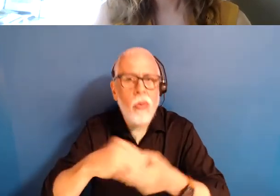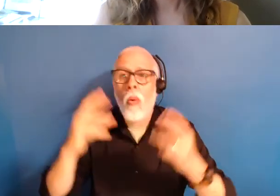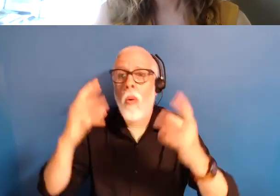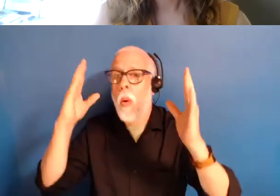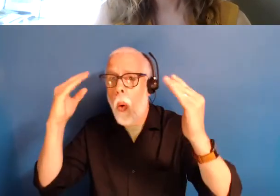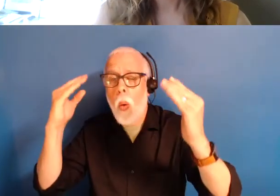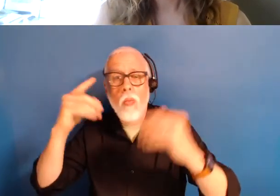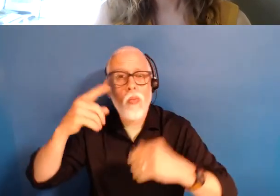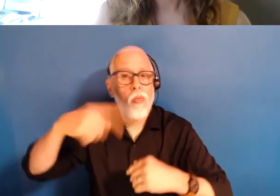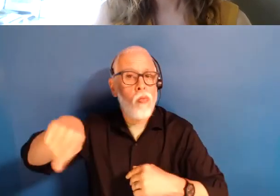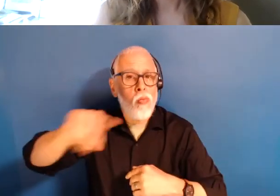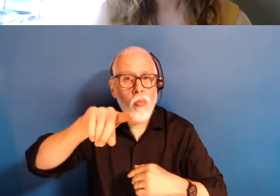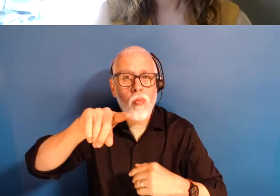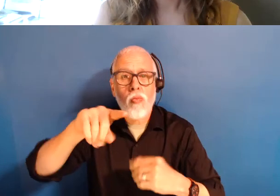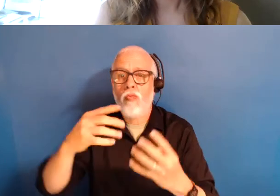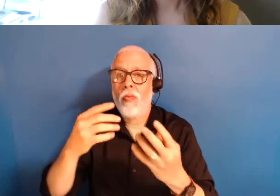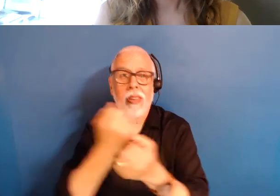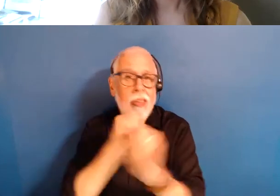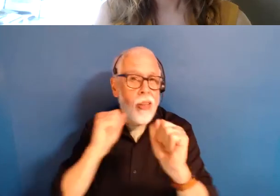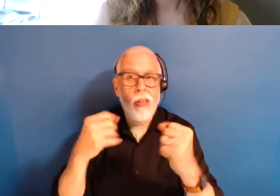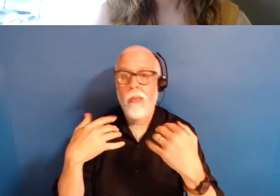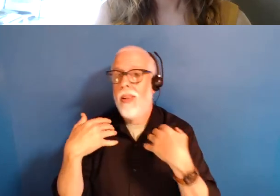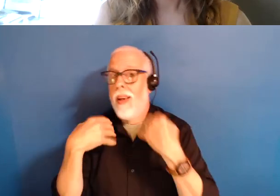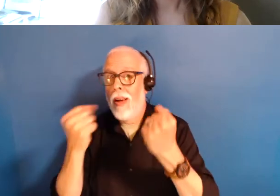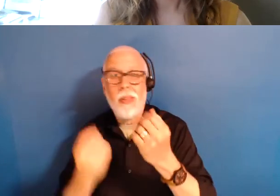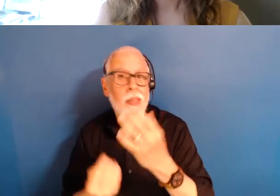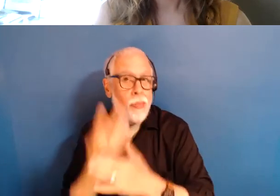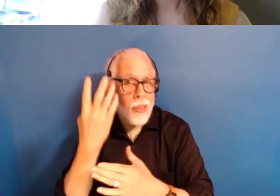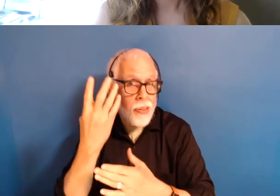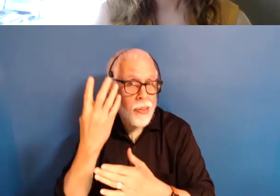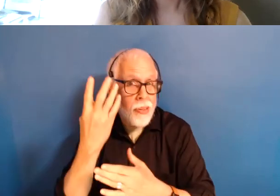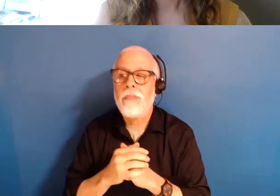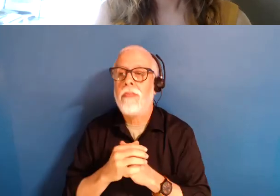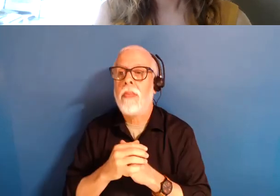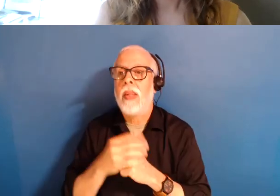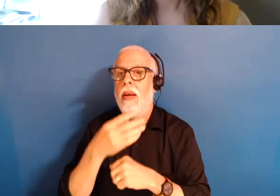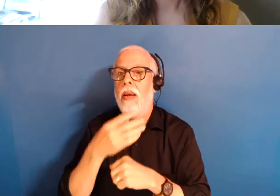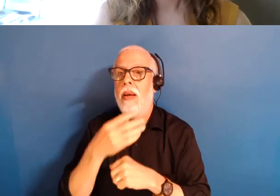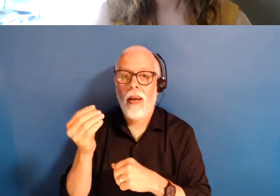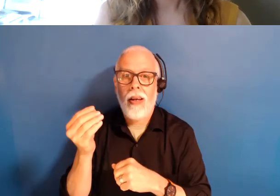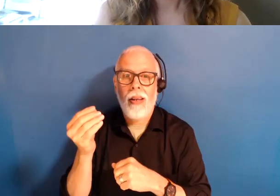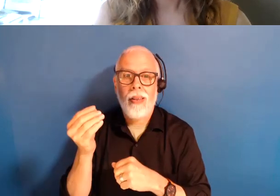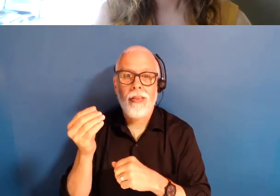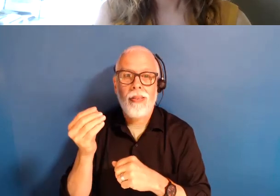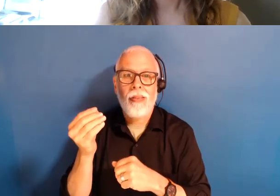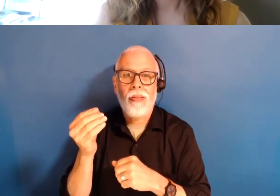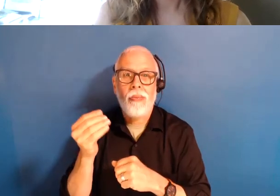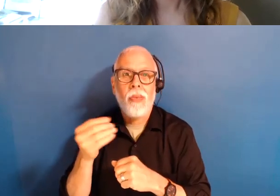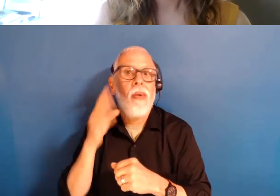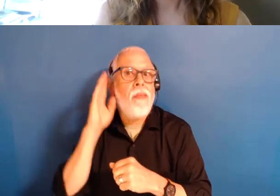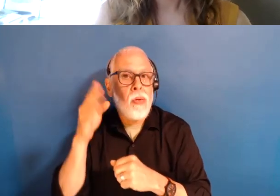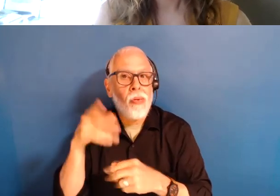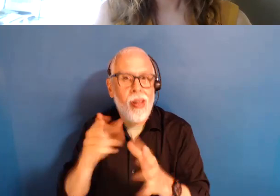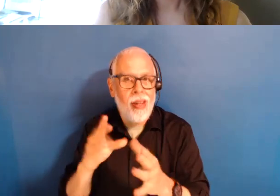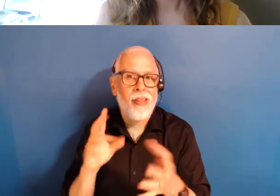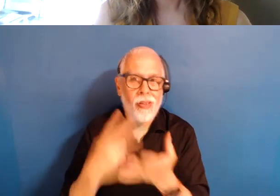you have a safe and healthy spring, and we'll have future Let's Talks